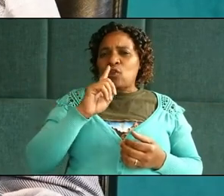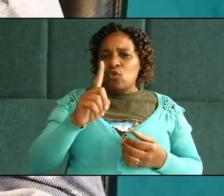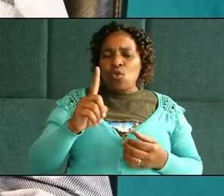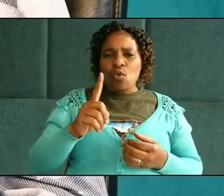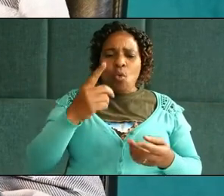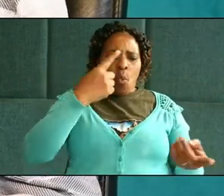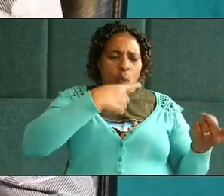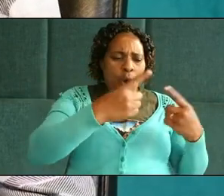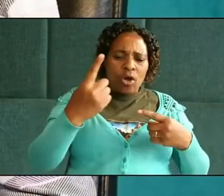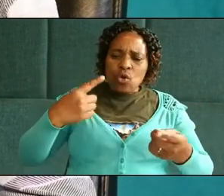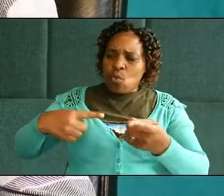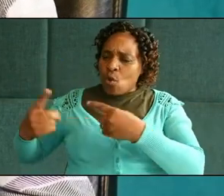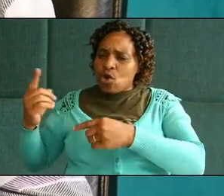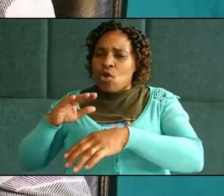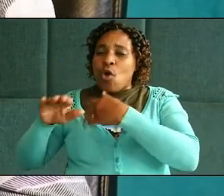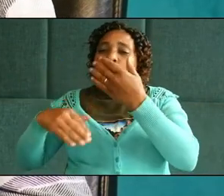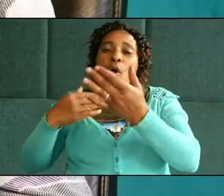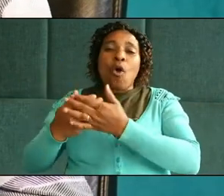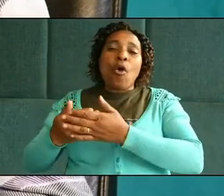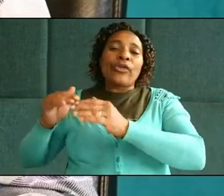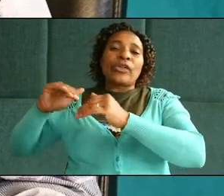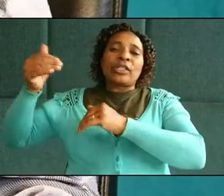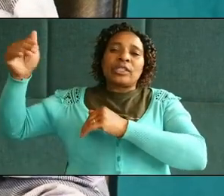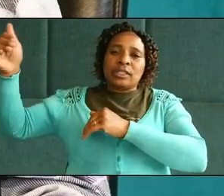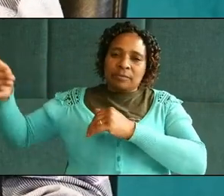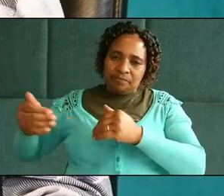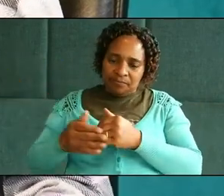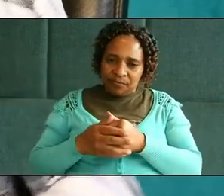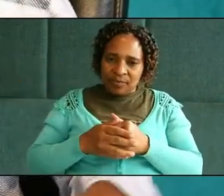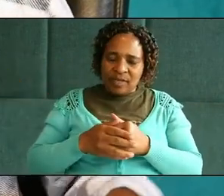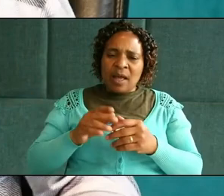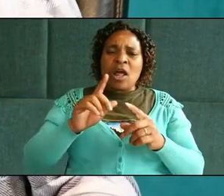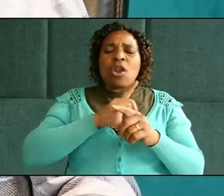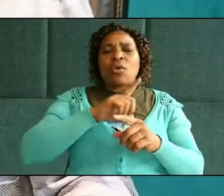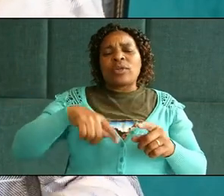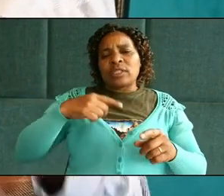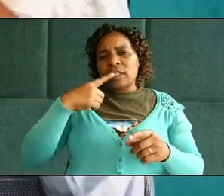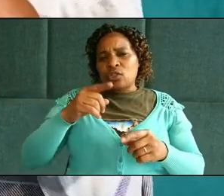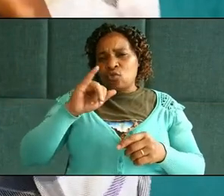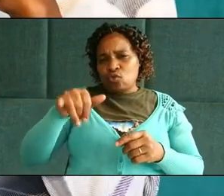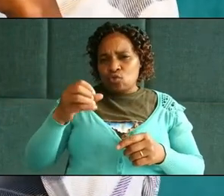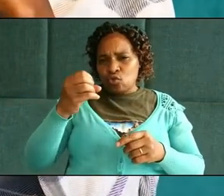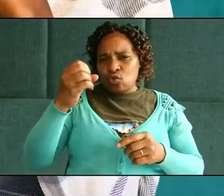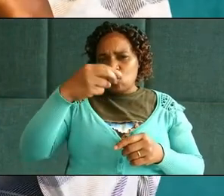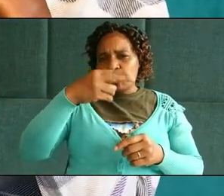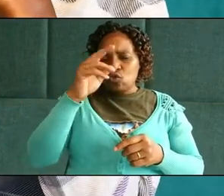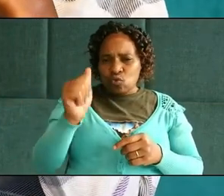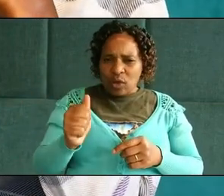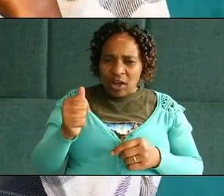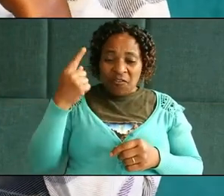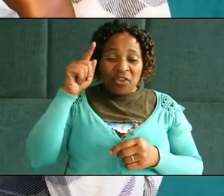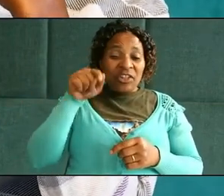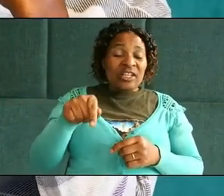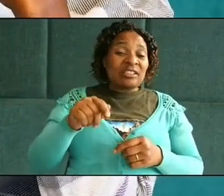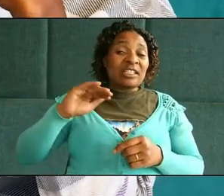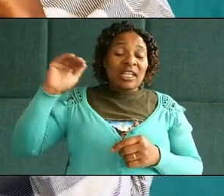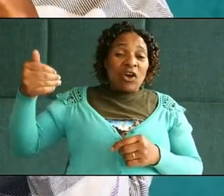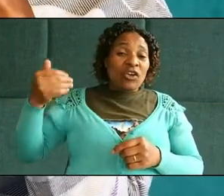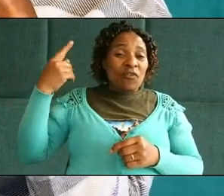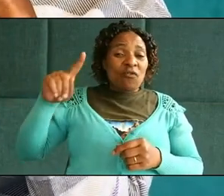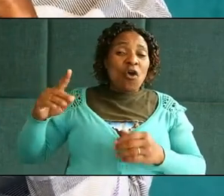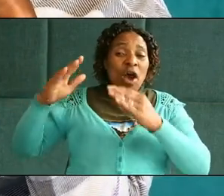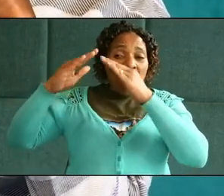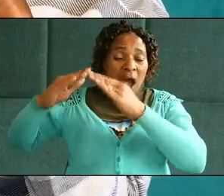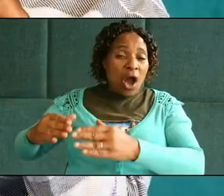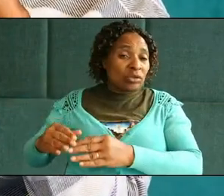they had conquered all these cities. So the Lord told Joshua, designate the cities for refugees. In